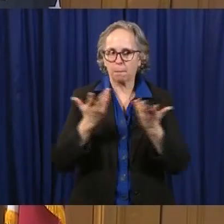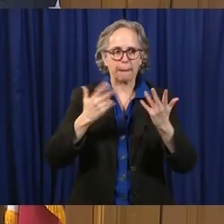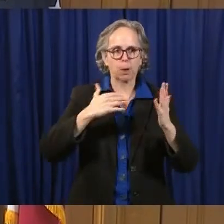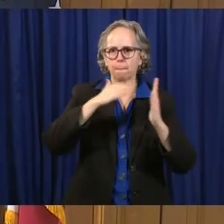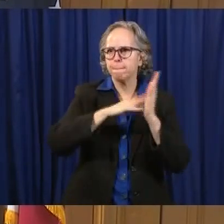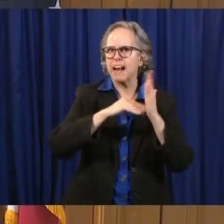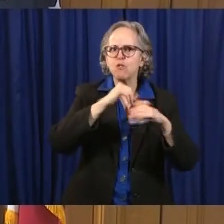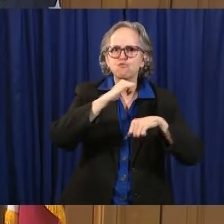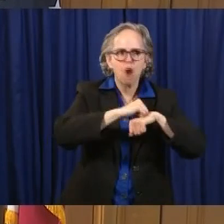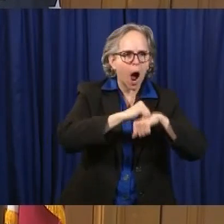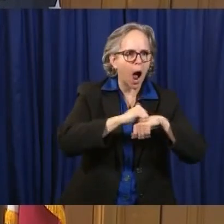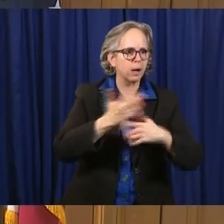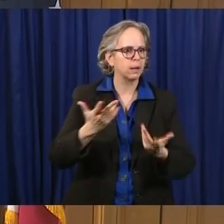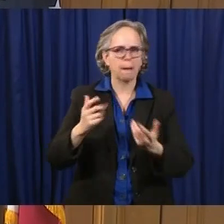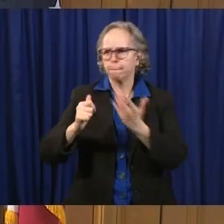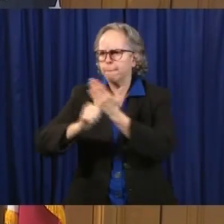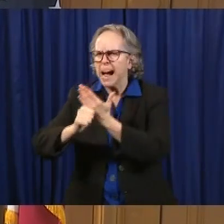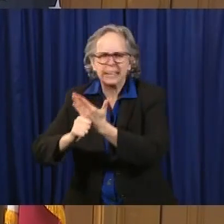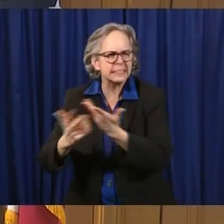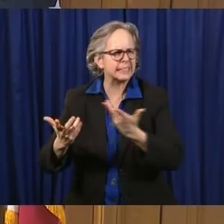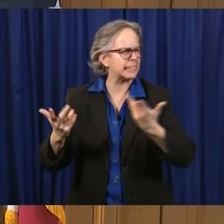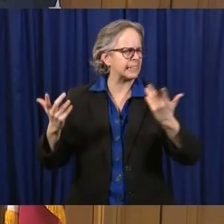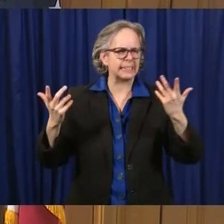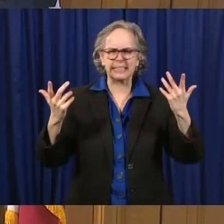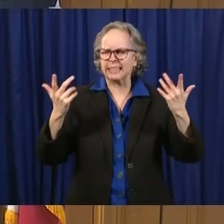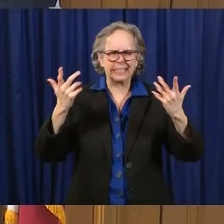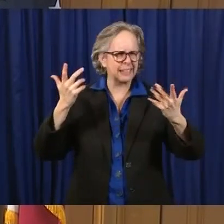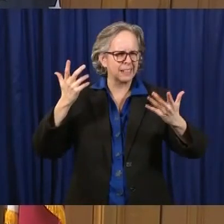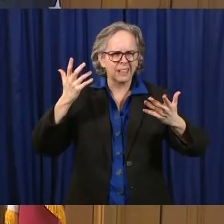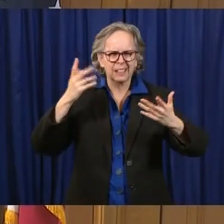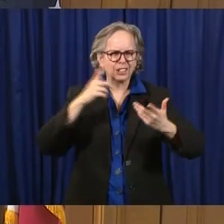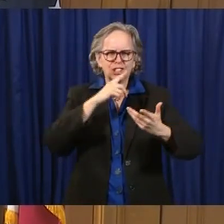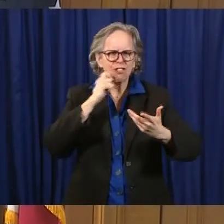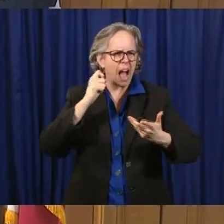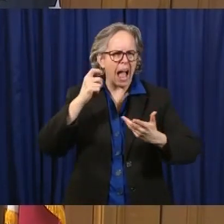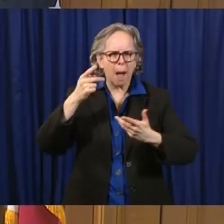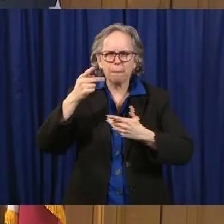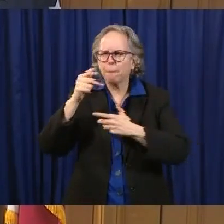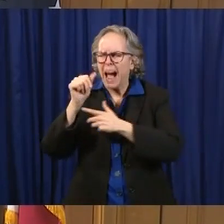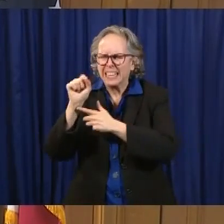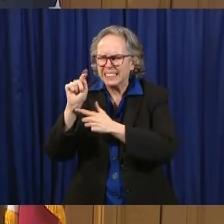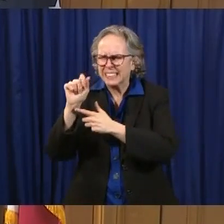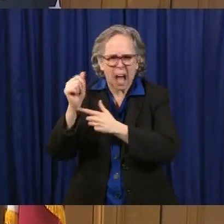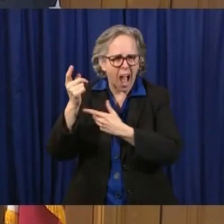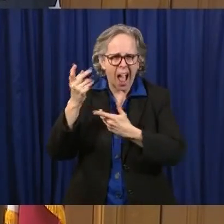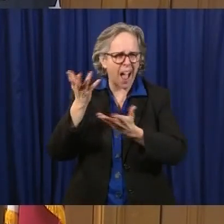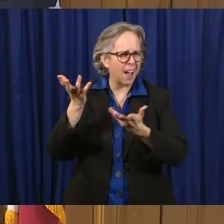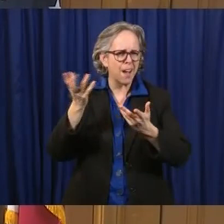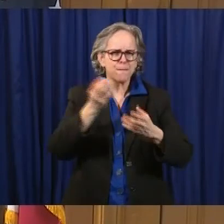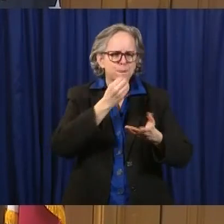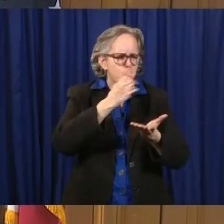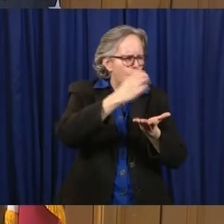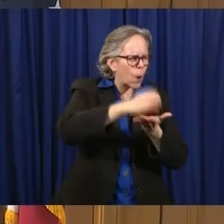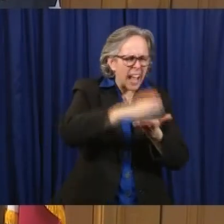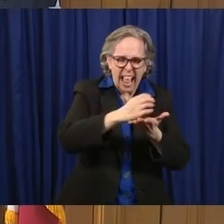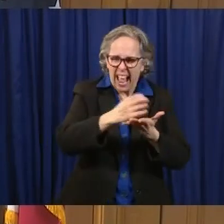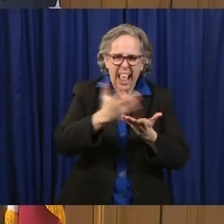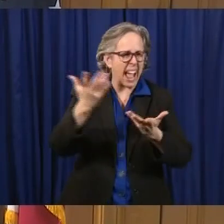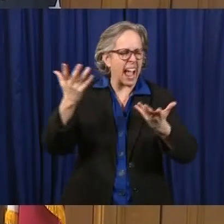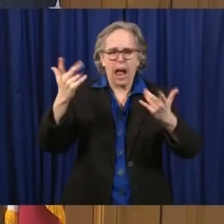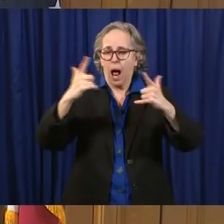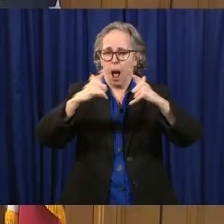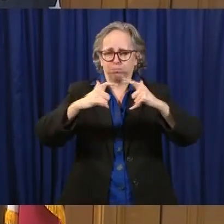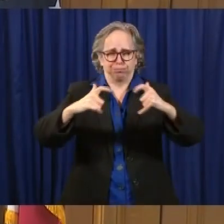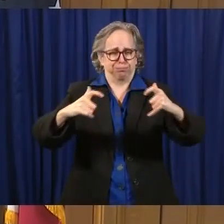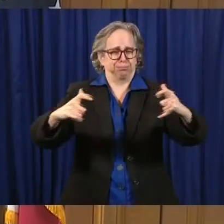magazine sticks, even something like dried pasta, food containers. Children are being